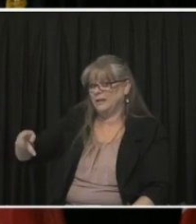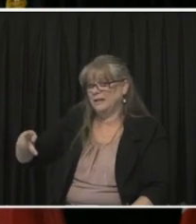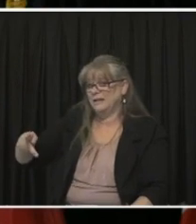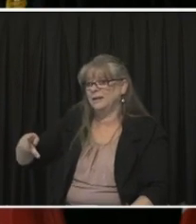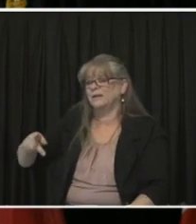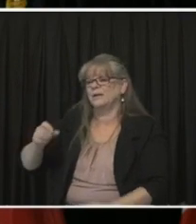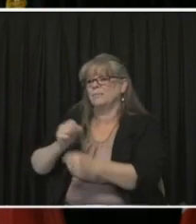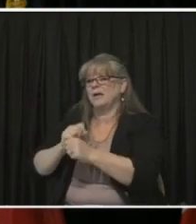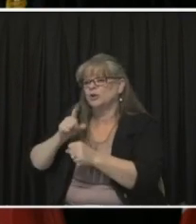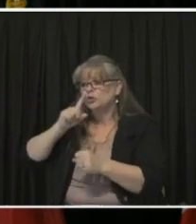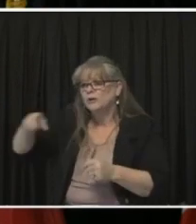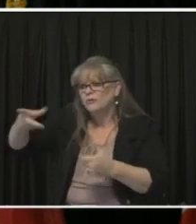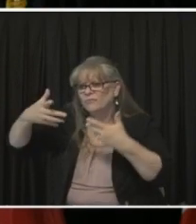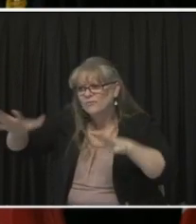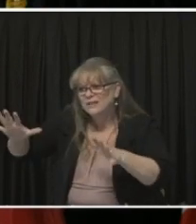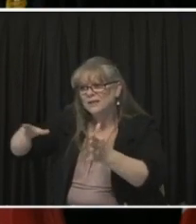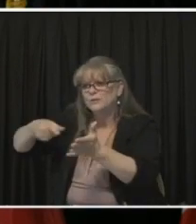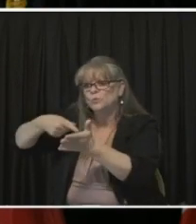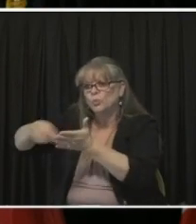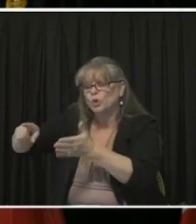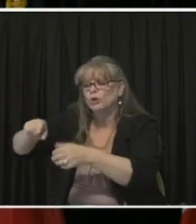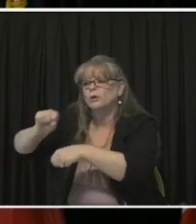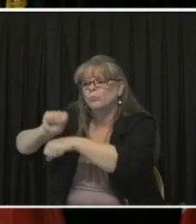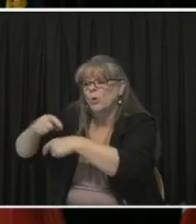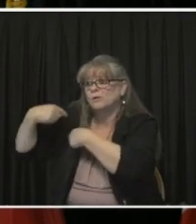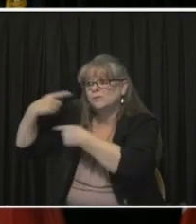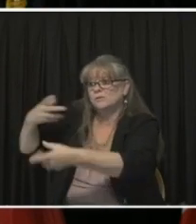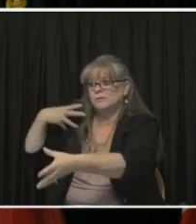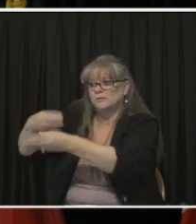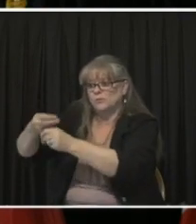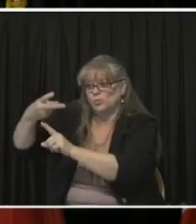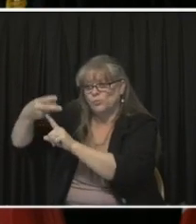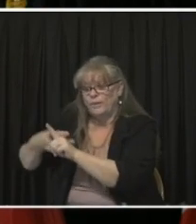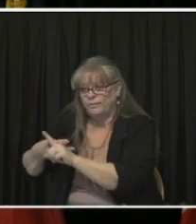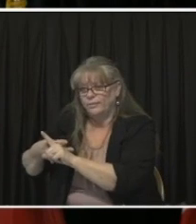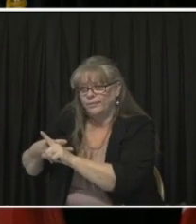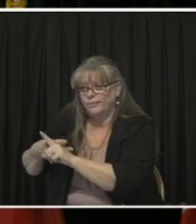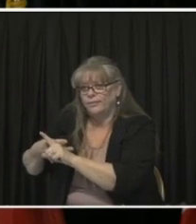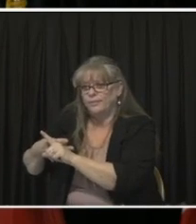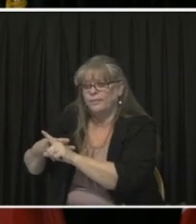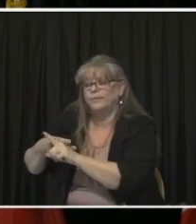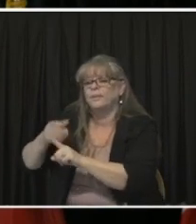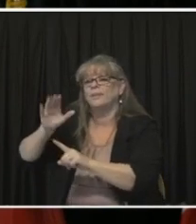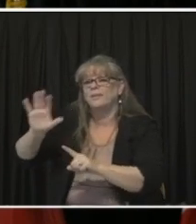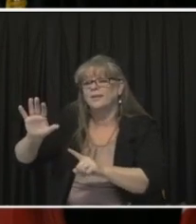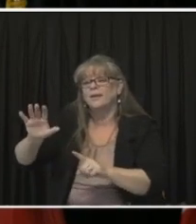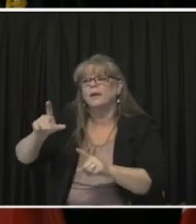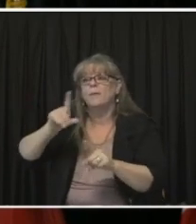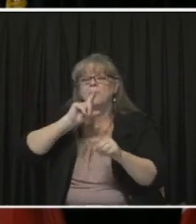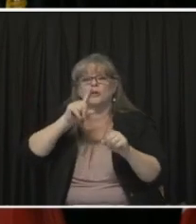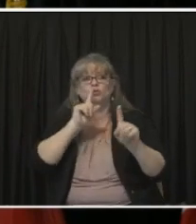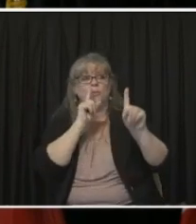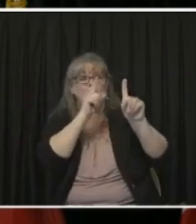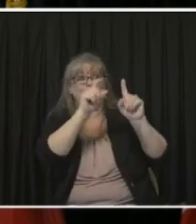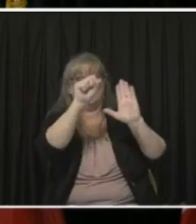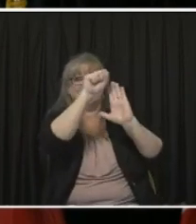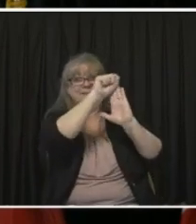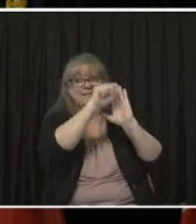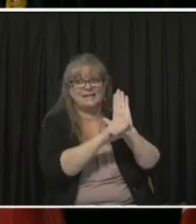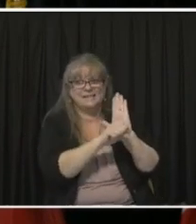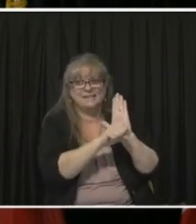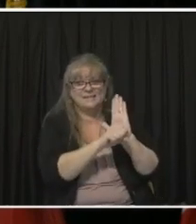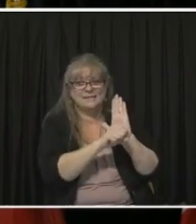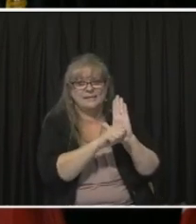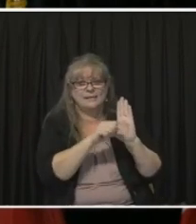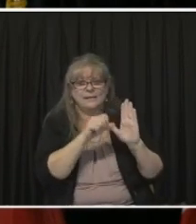payroll and for the two-month period. At the state level, I'm not sure which programs are the current bills you're